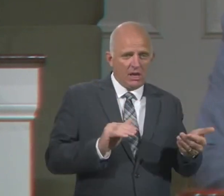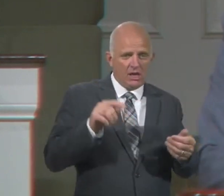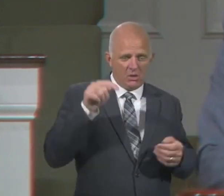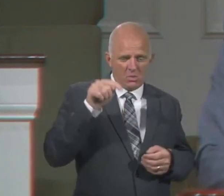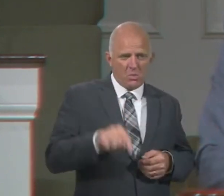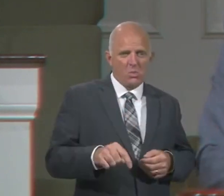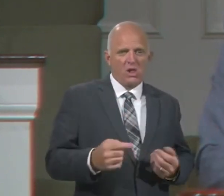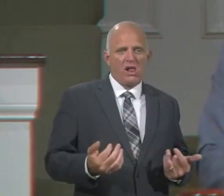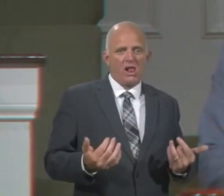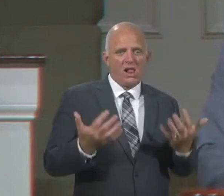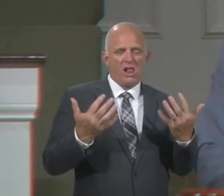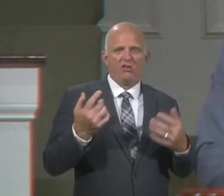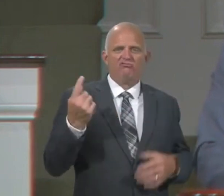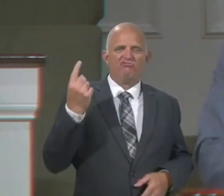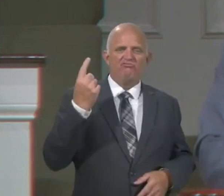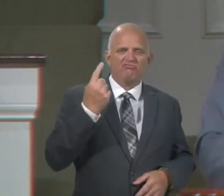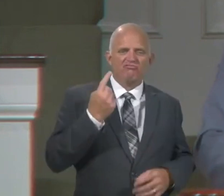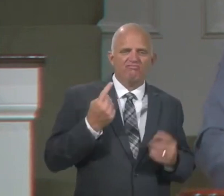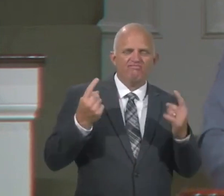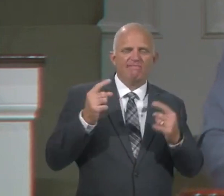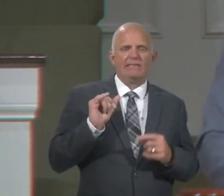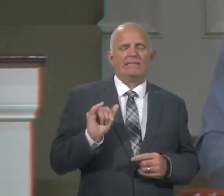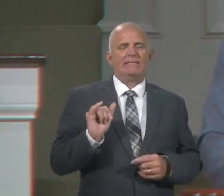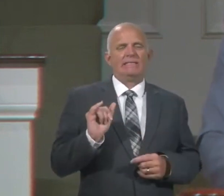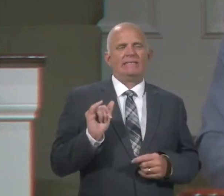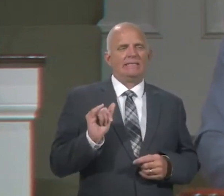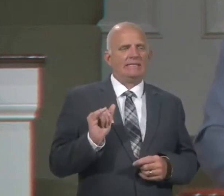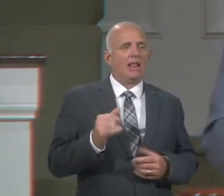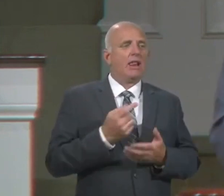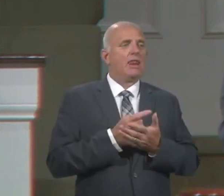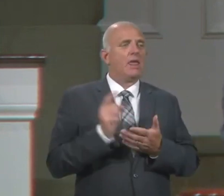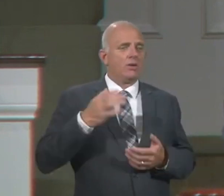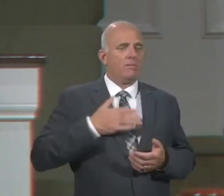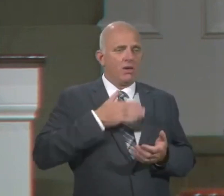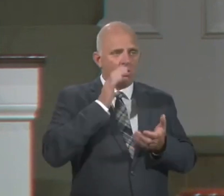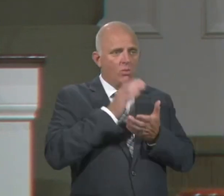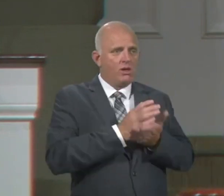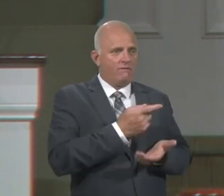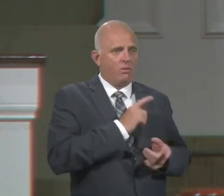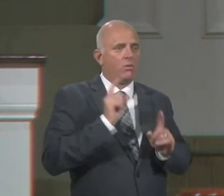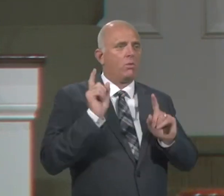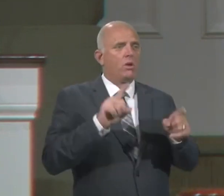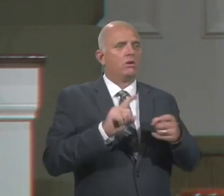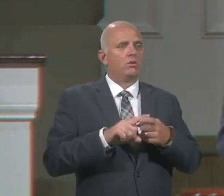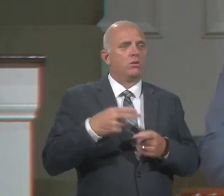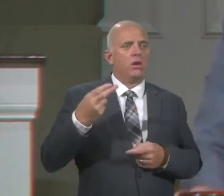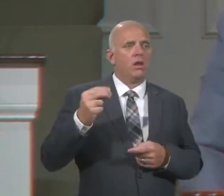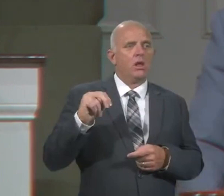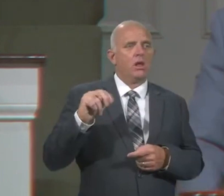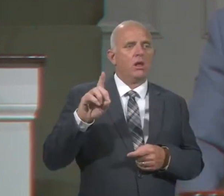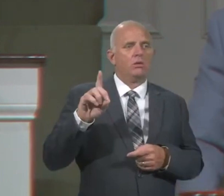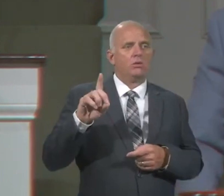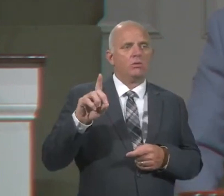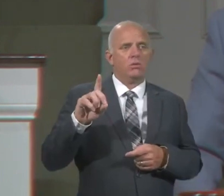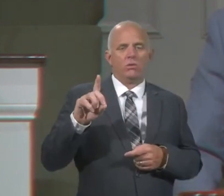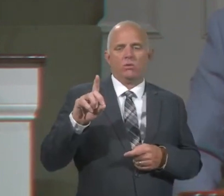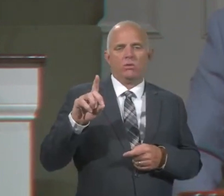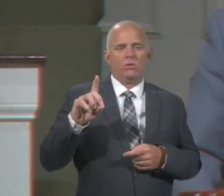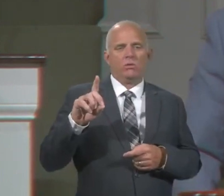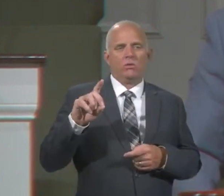hell. Last week, my wife and I were in Tegucigalpa, Honduras, and a city of 1.3